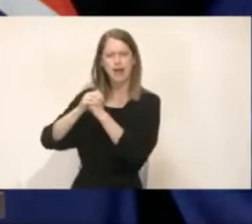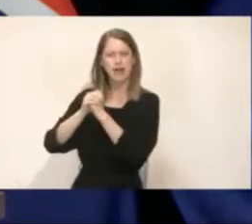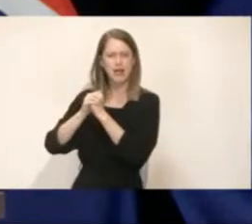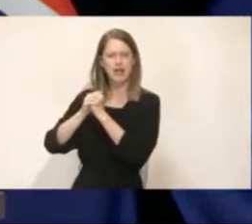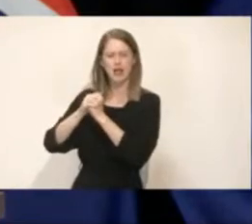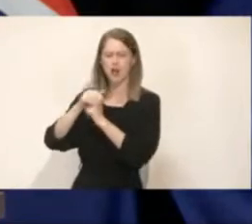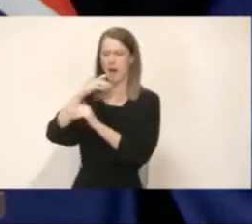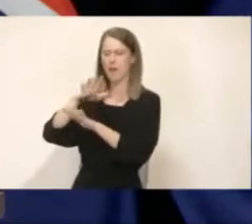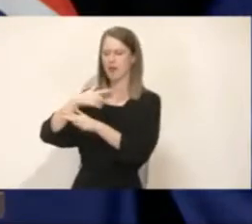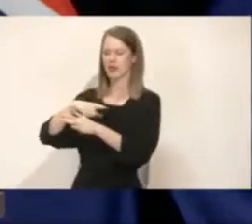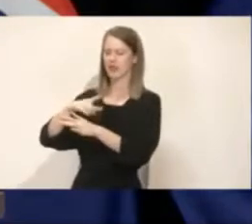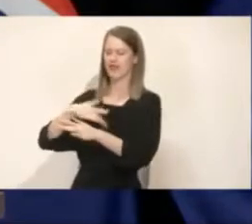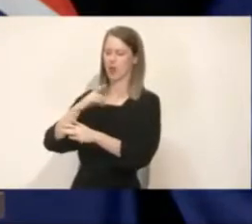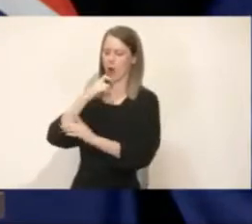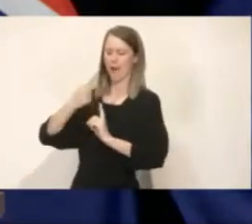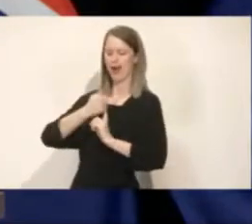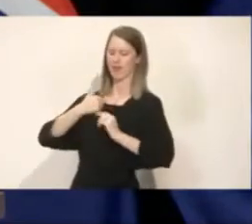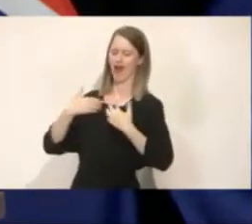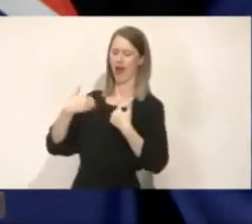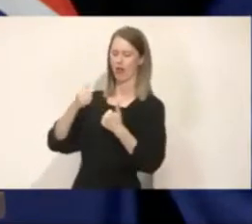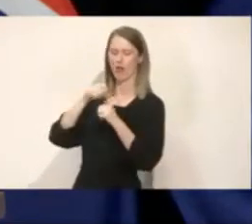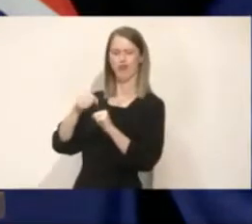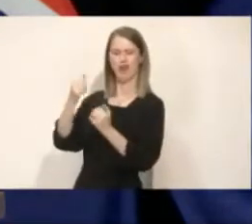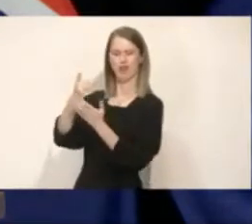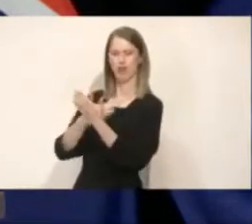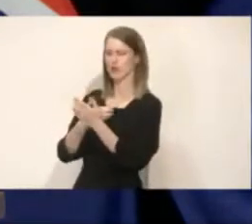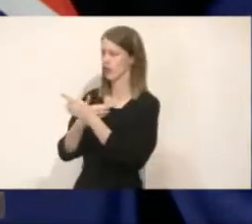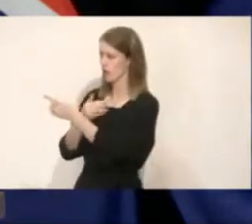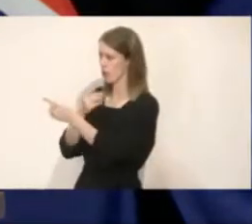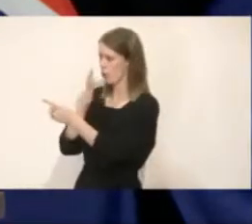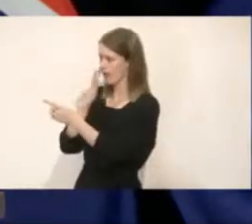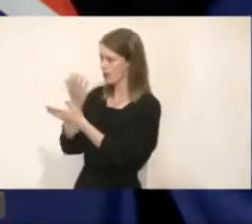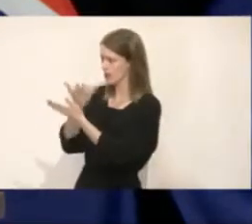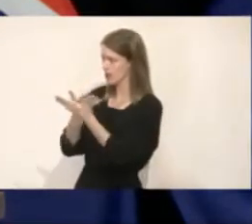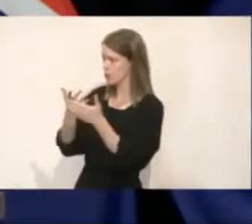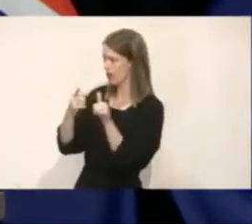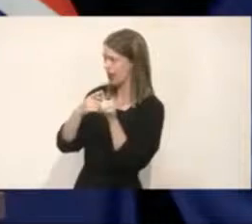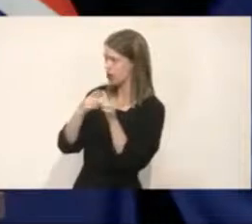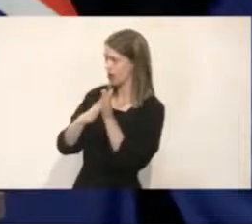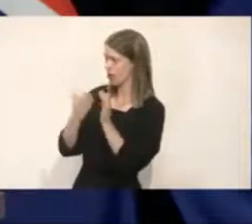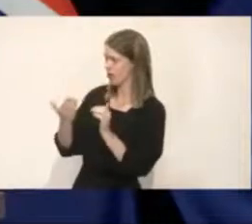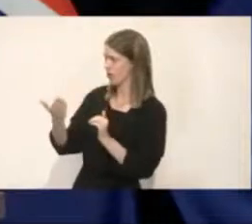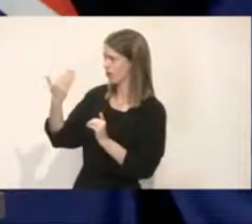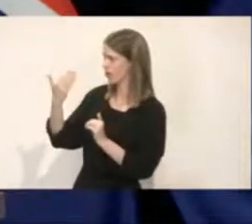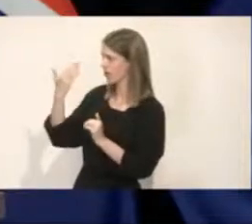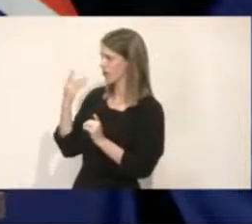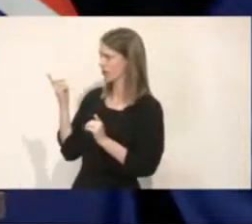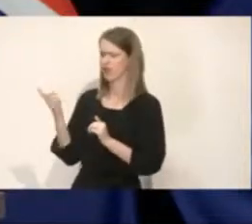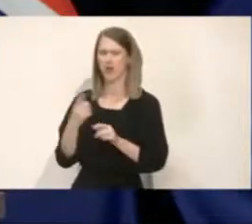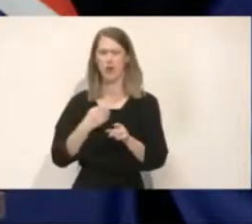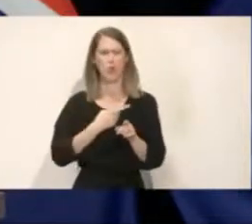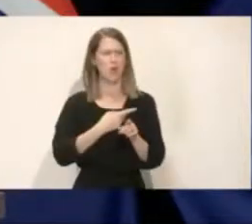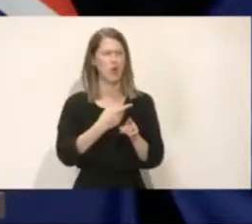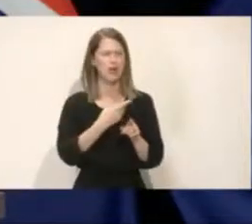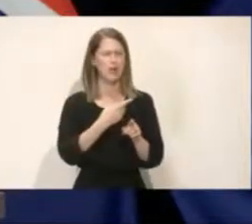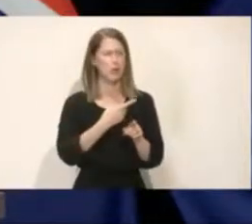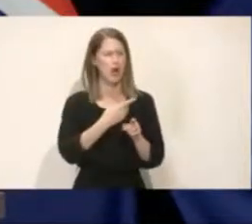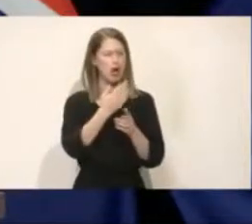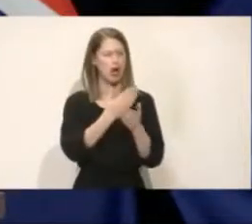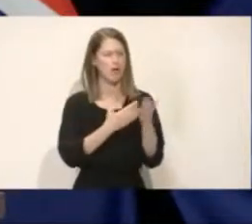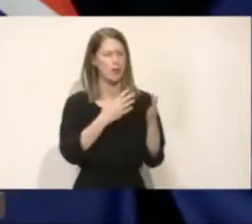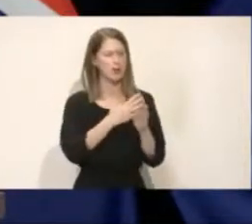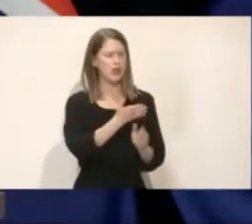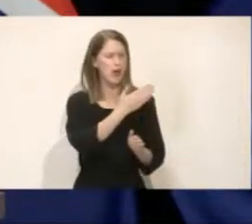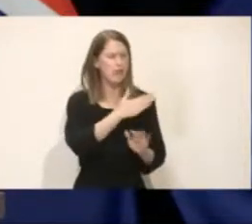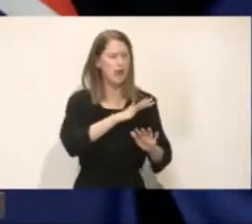health impact from COVID. So when was that discussion with Angela? I think I might have mentioned that maybe a week and a half ago.